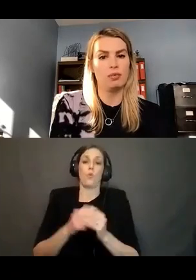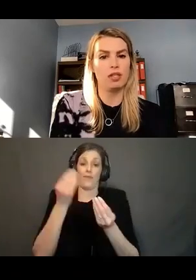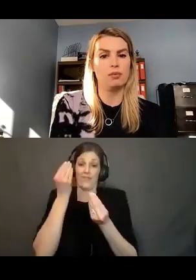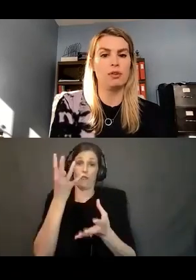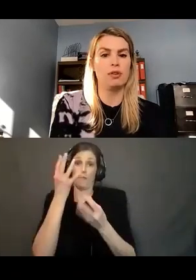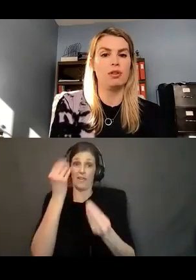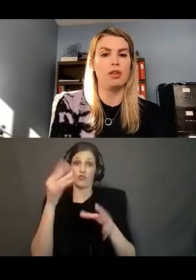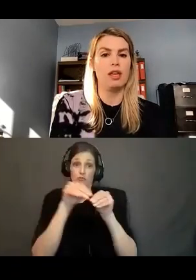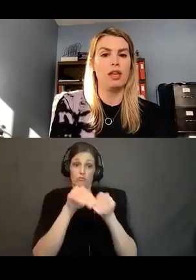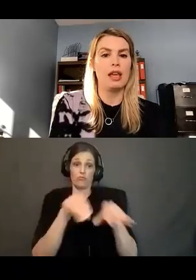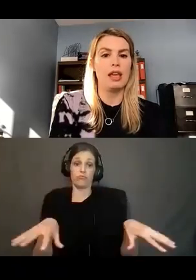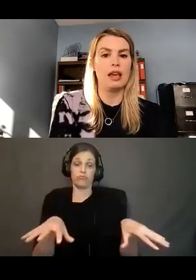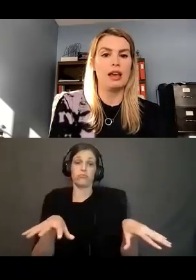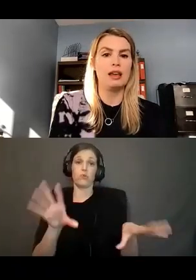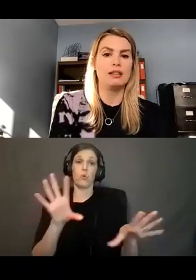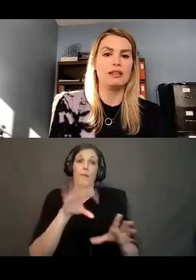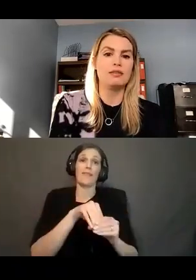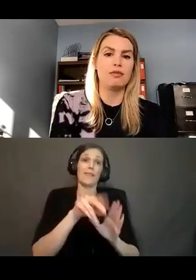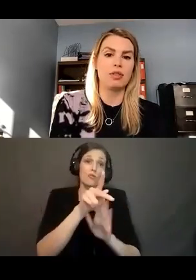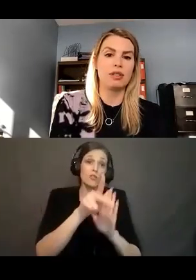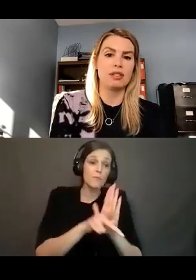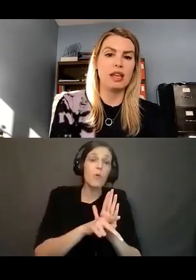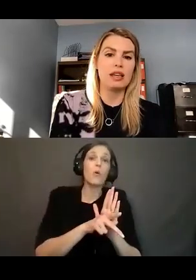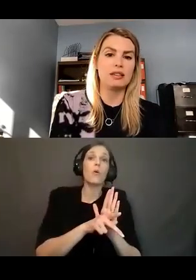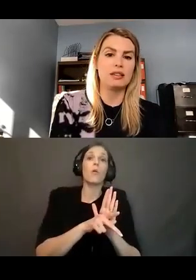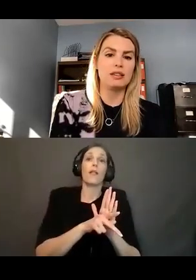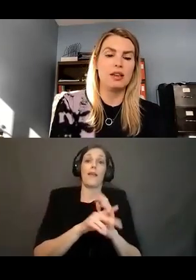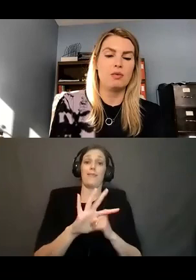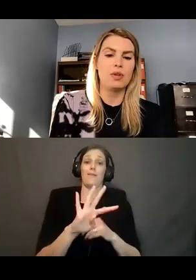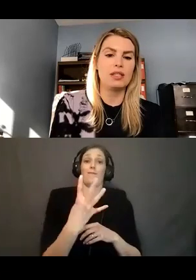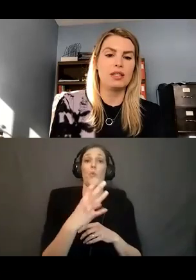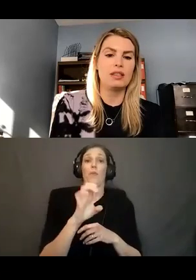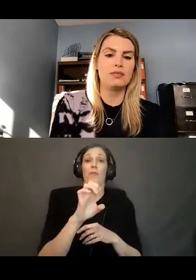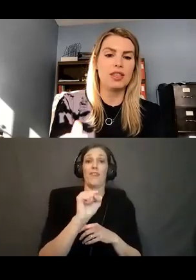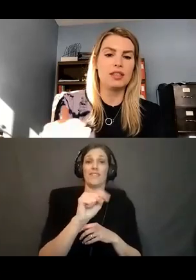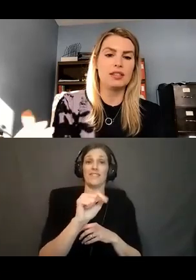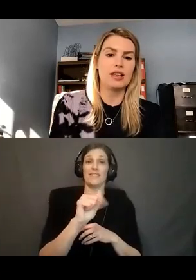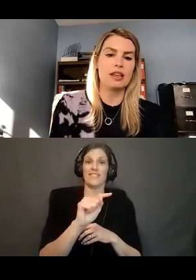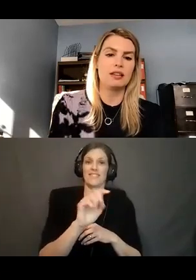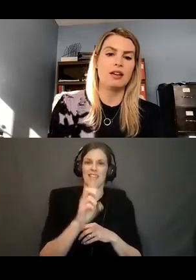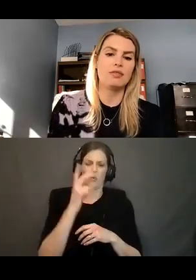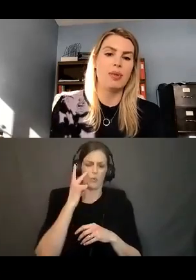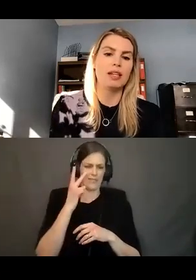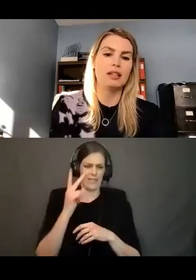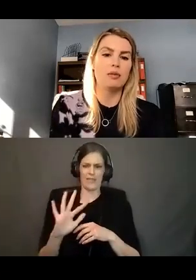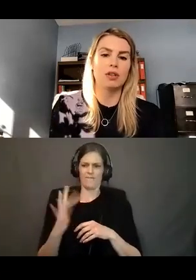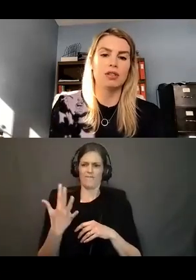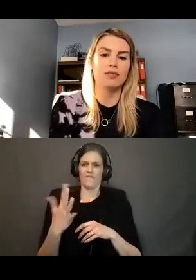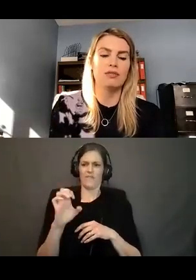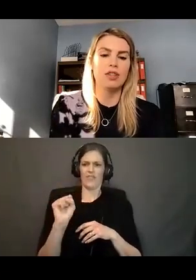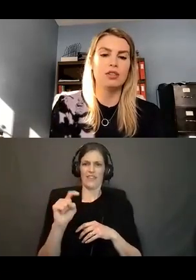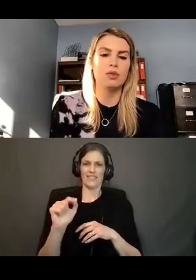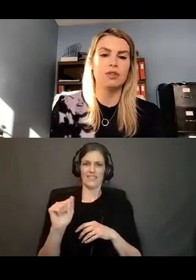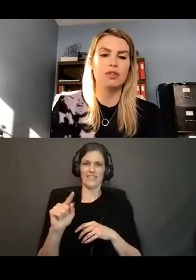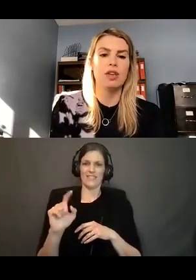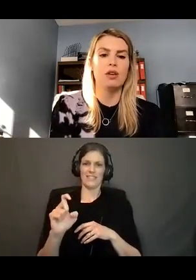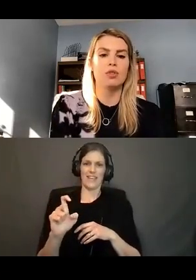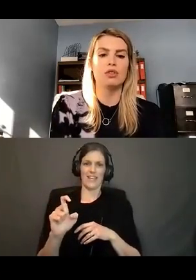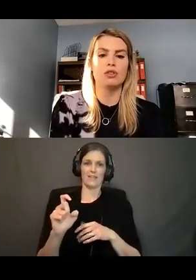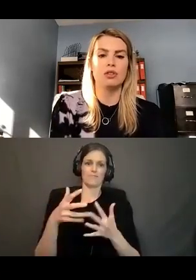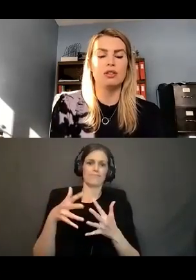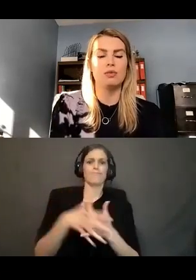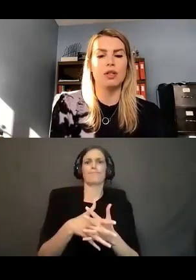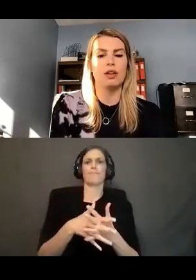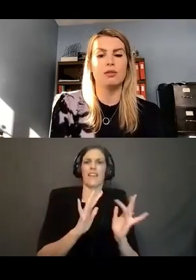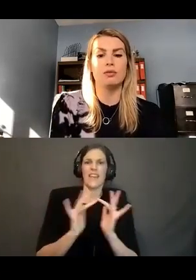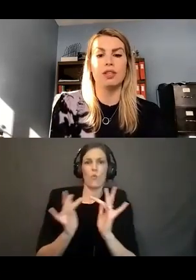the principal and fourth estates, we see this fifth estate of embedded networks of individuals which are